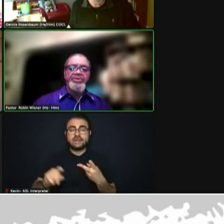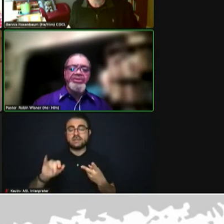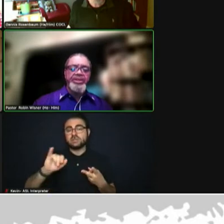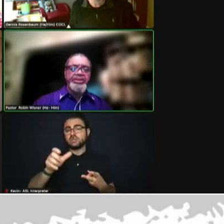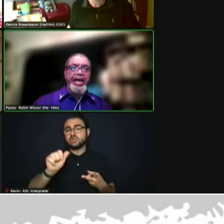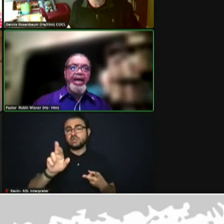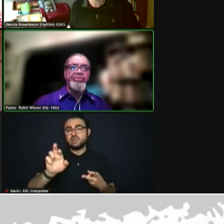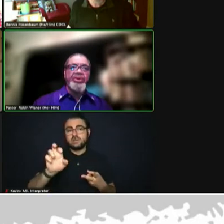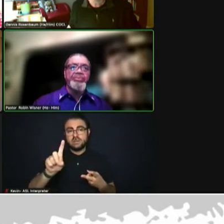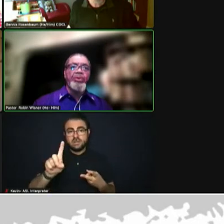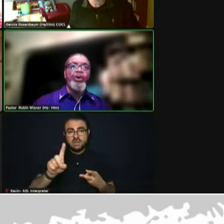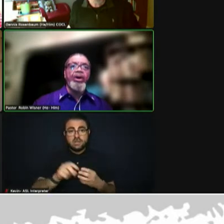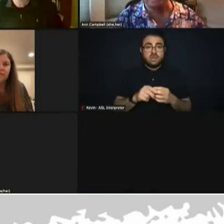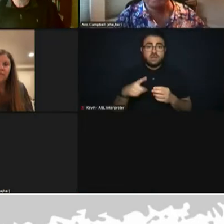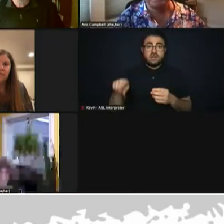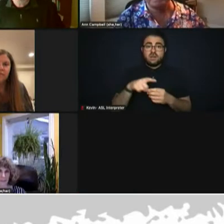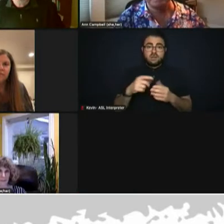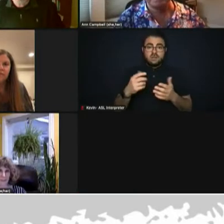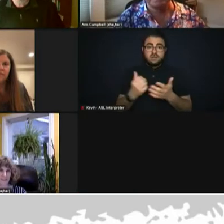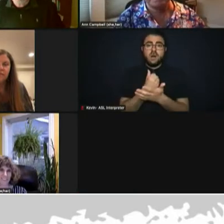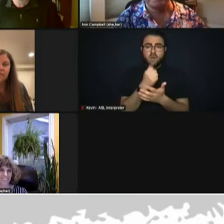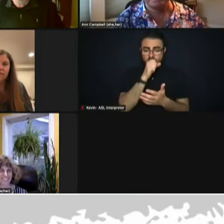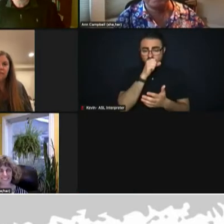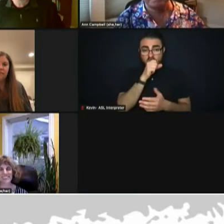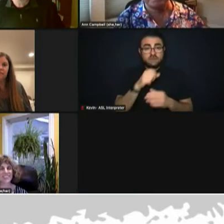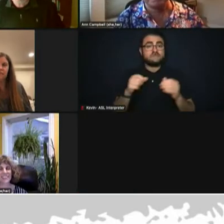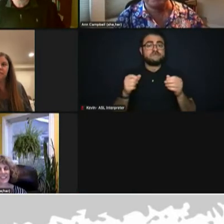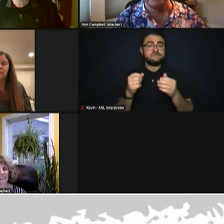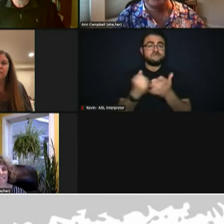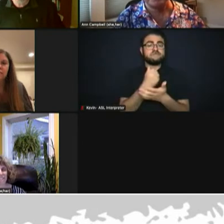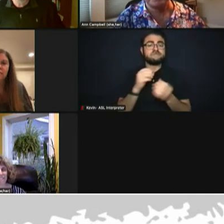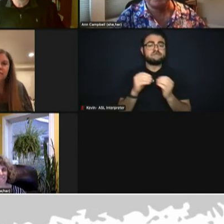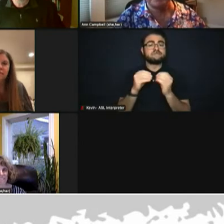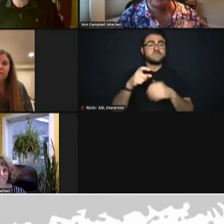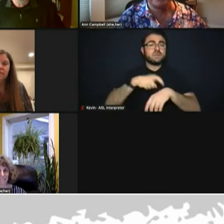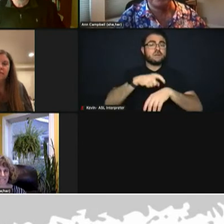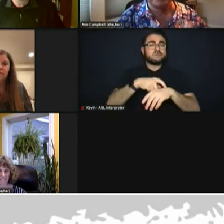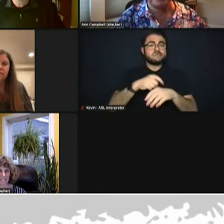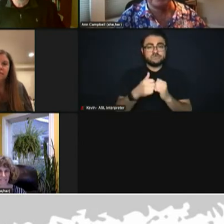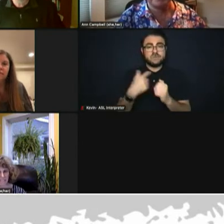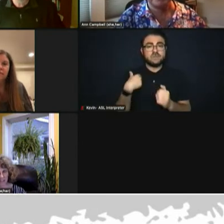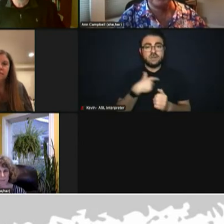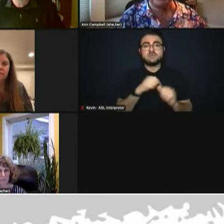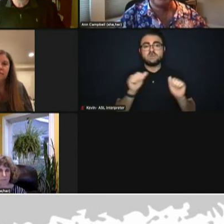were able to spend time with more discussion on this. We can also do that.